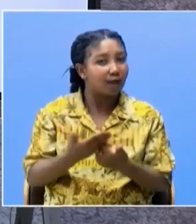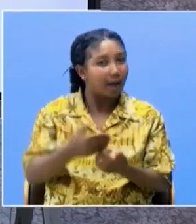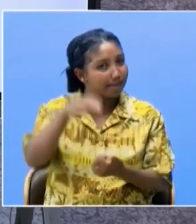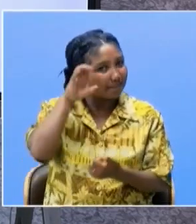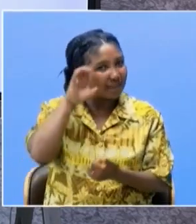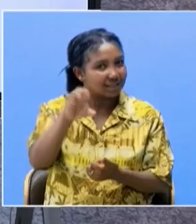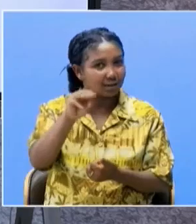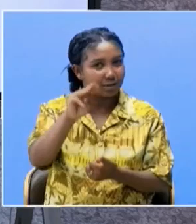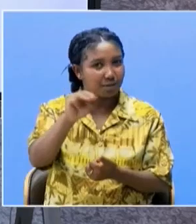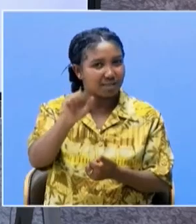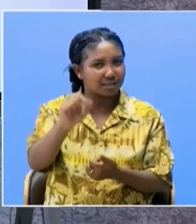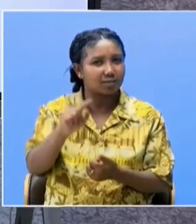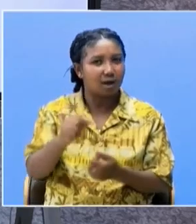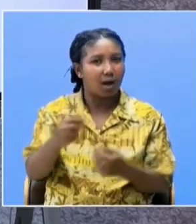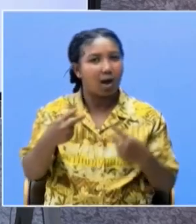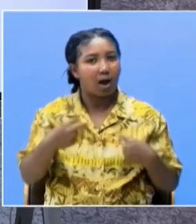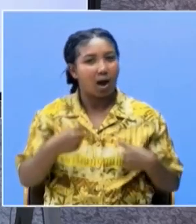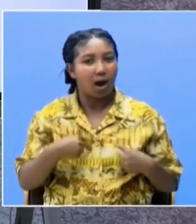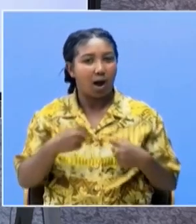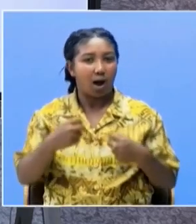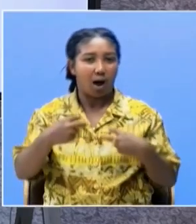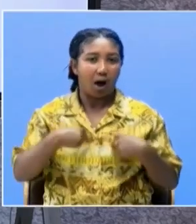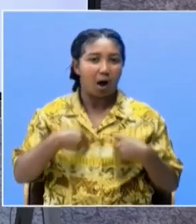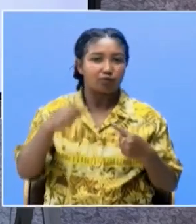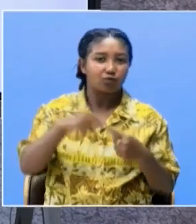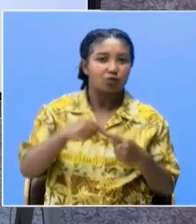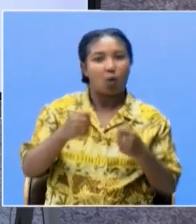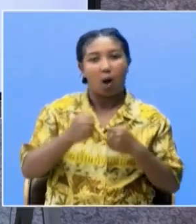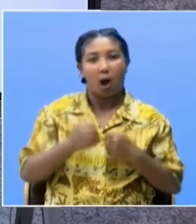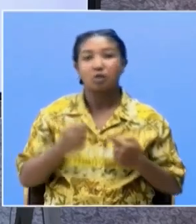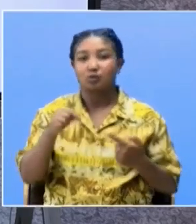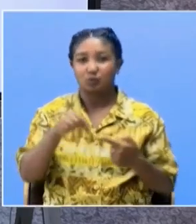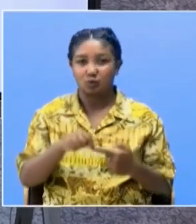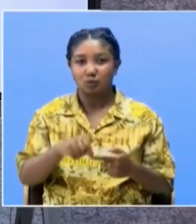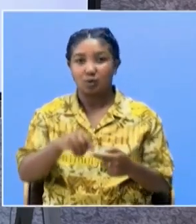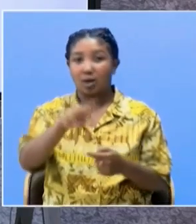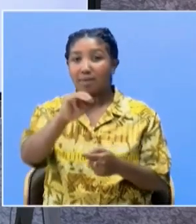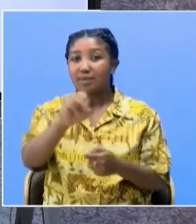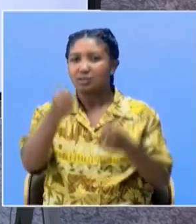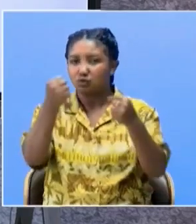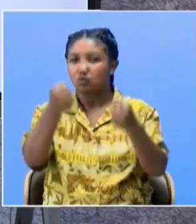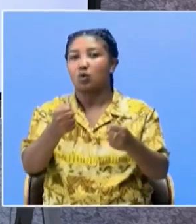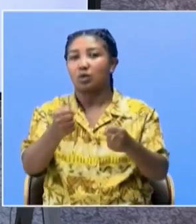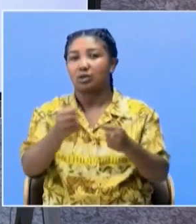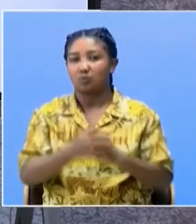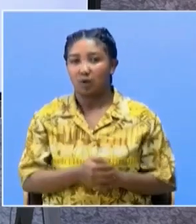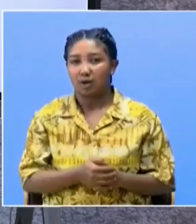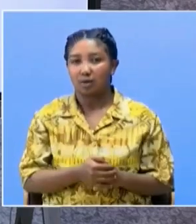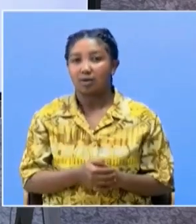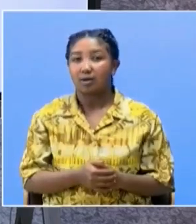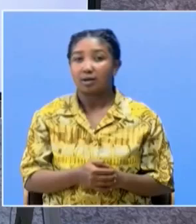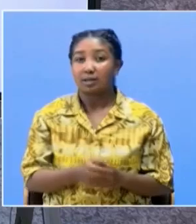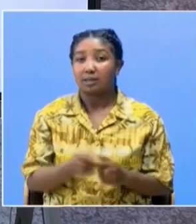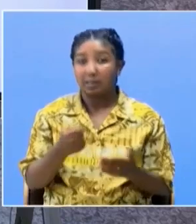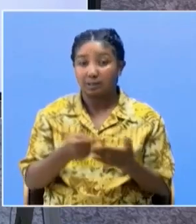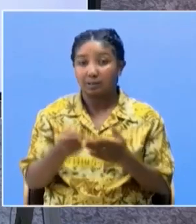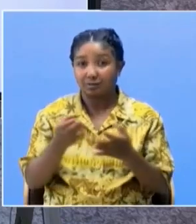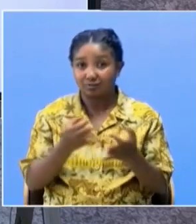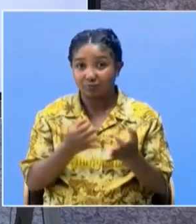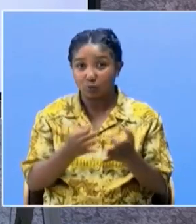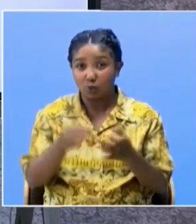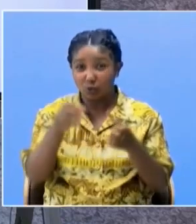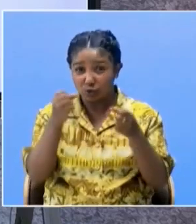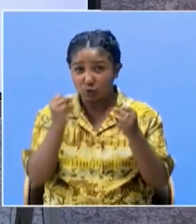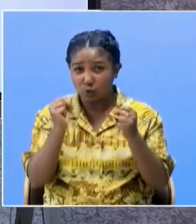and have to or has to, right? Yeah. Must is the strongest one, and it is what? For